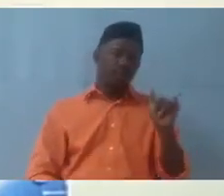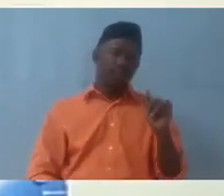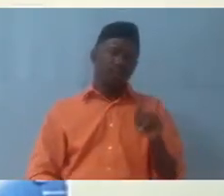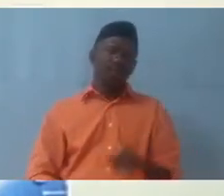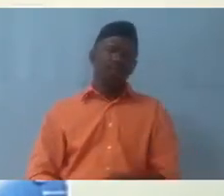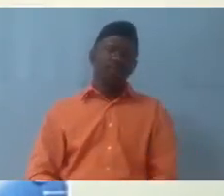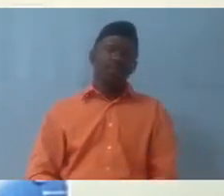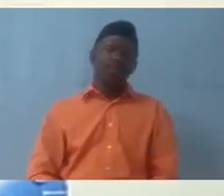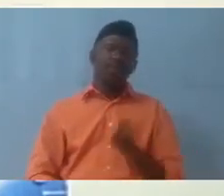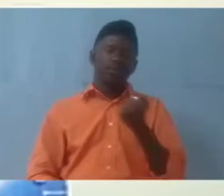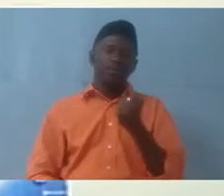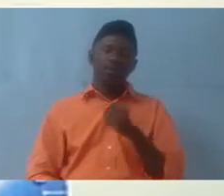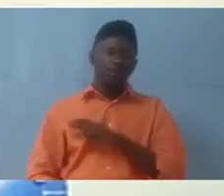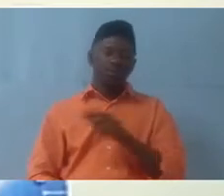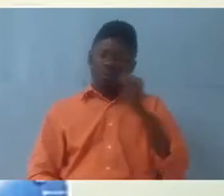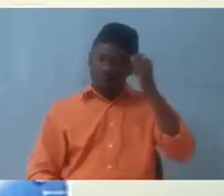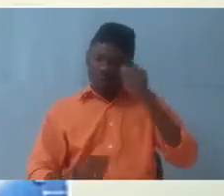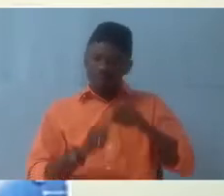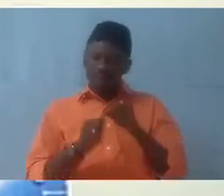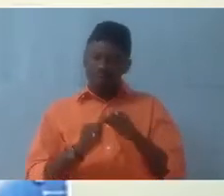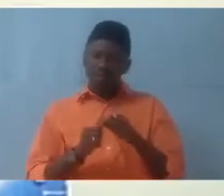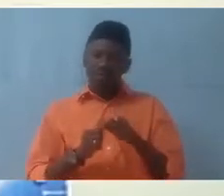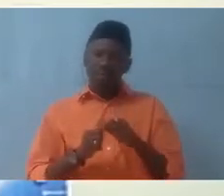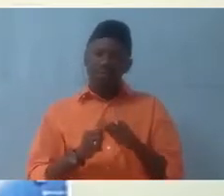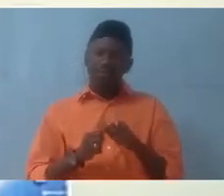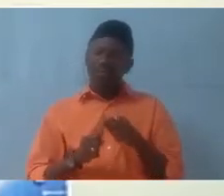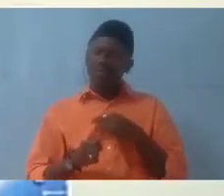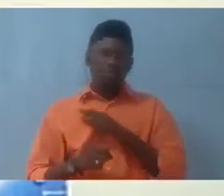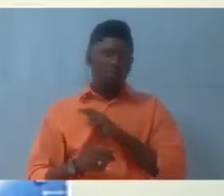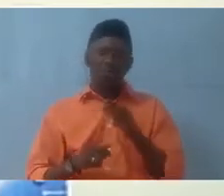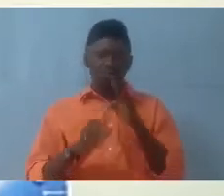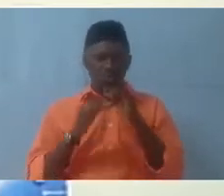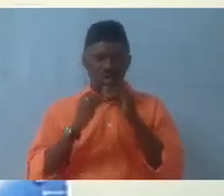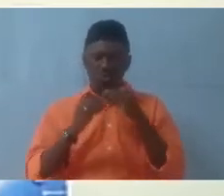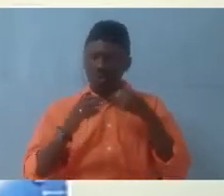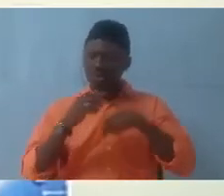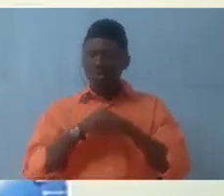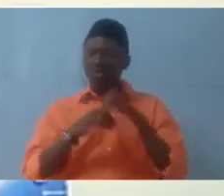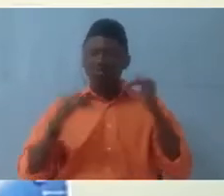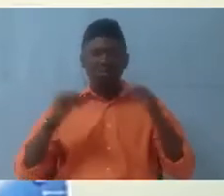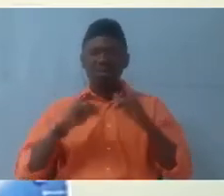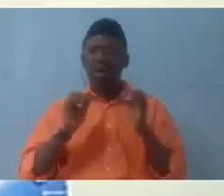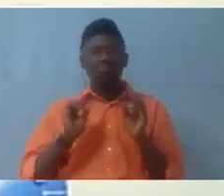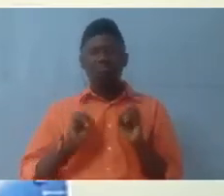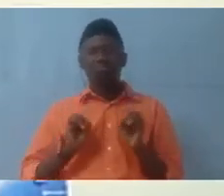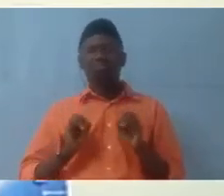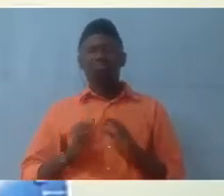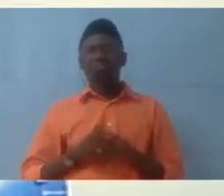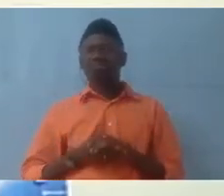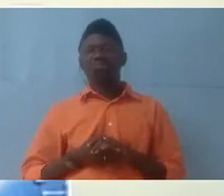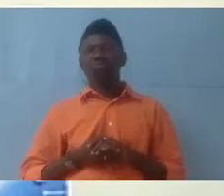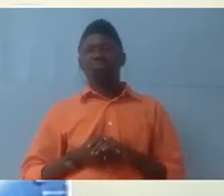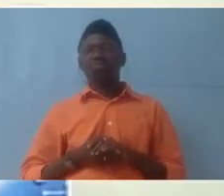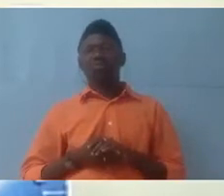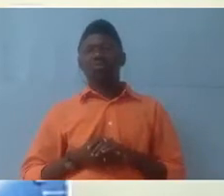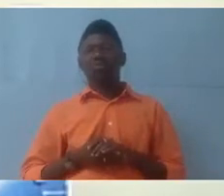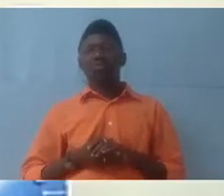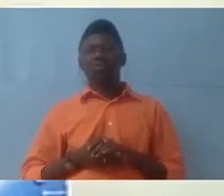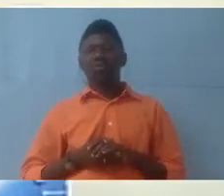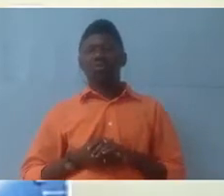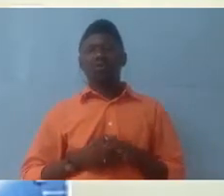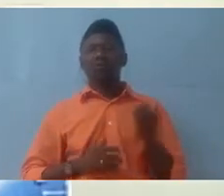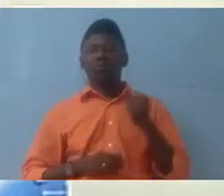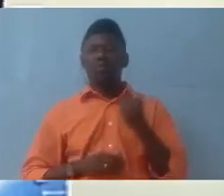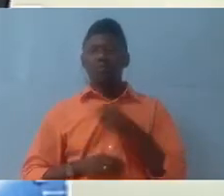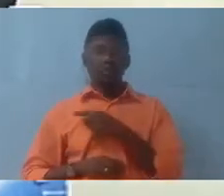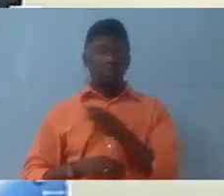bi because I can't recall even speaking at it. I don't think I even spoke in the meeting. Mu ma faté ndax man sa waxna sax ci meeting bi because it was very expected I would